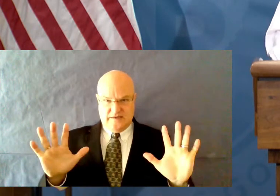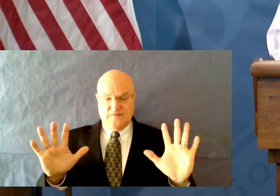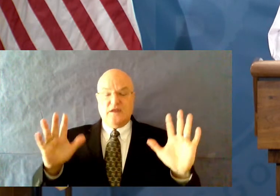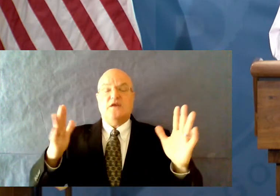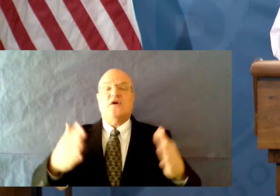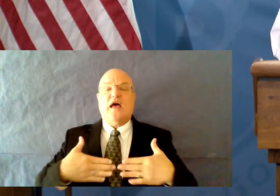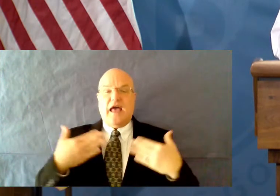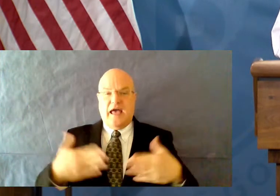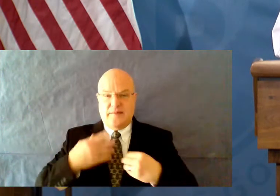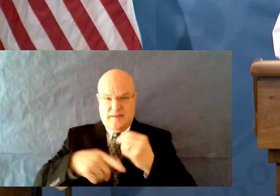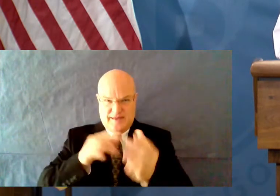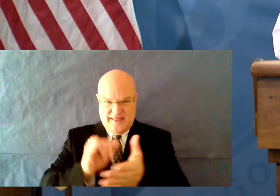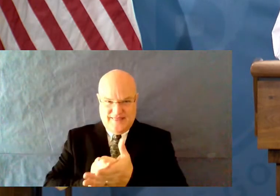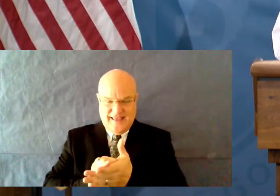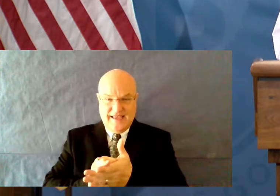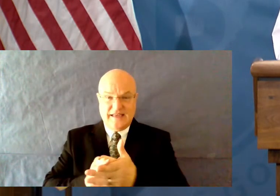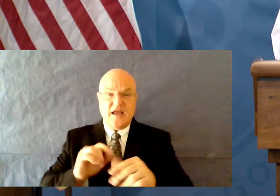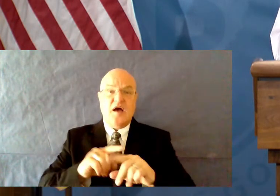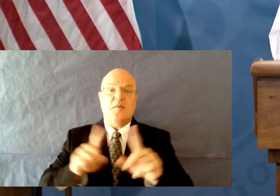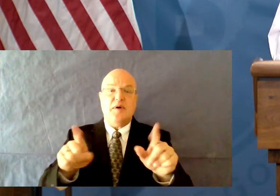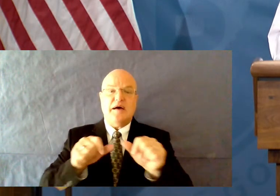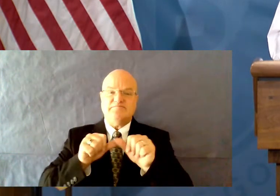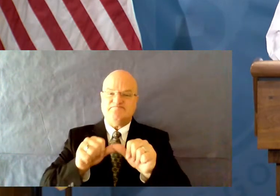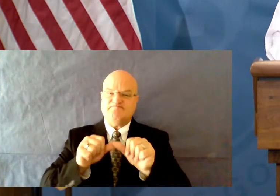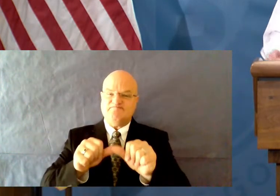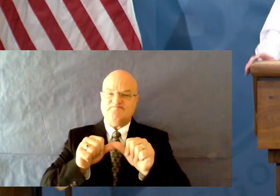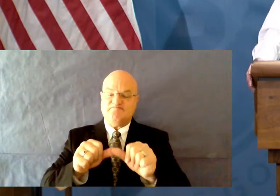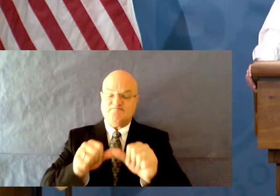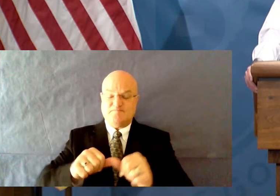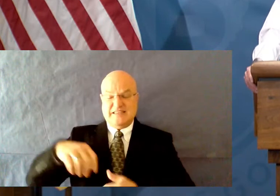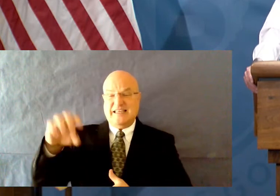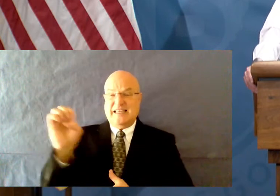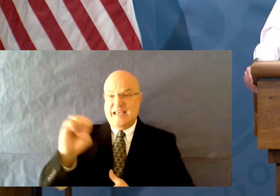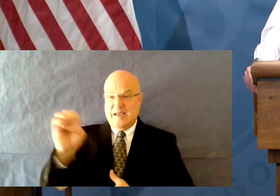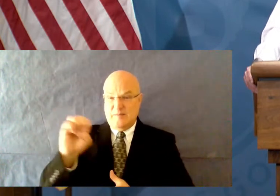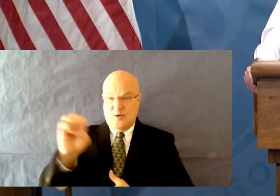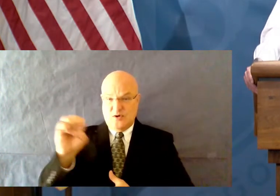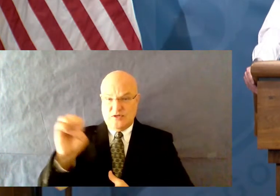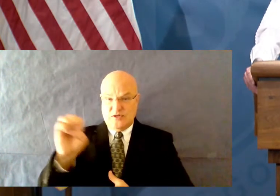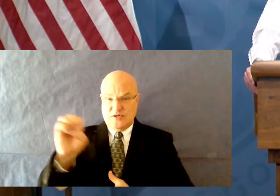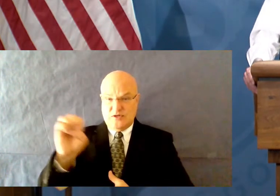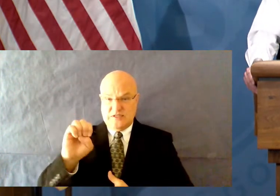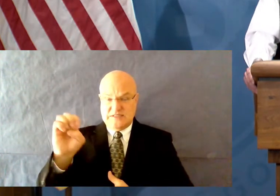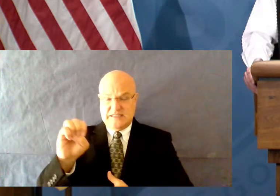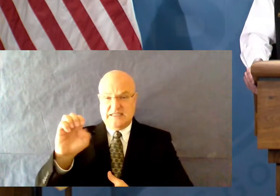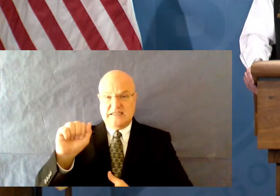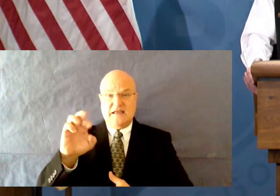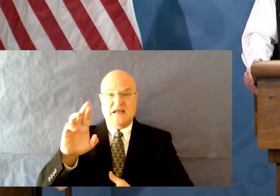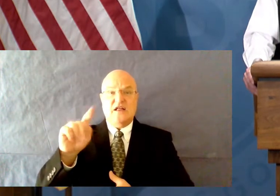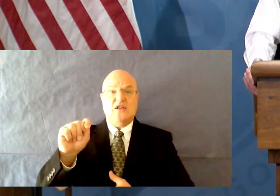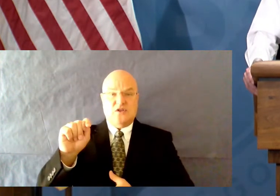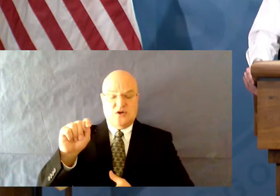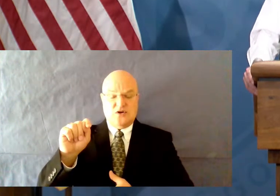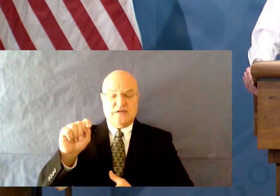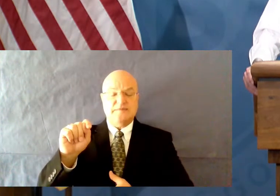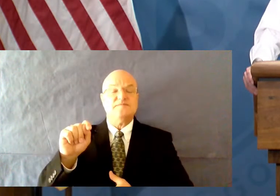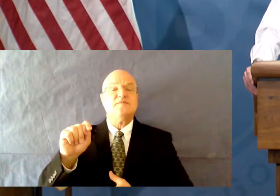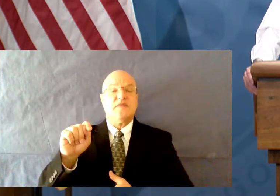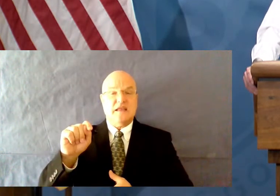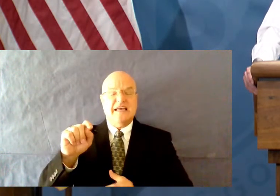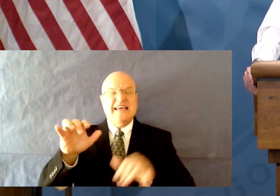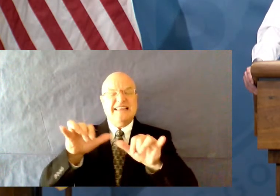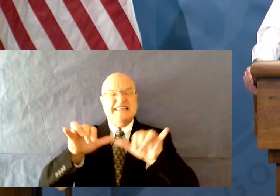for that. But they'll continue to be in an emergency alert status, meaning the system is operating below